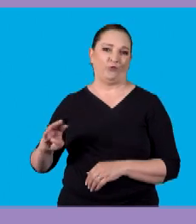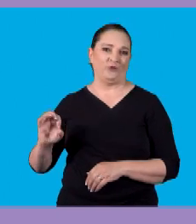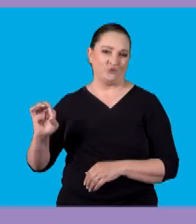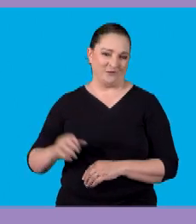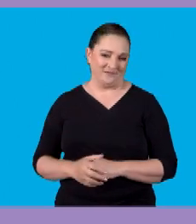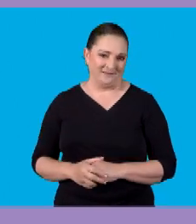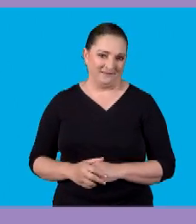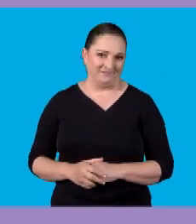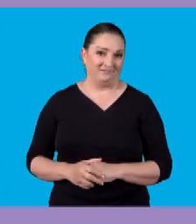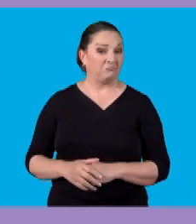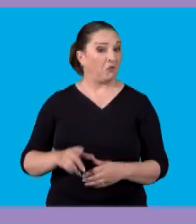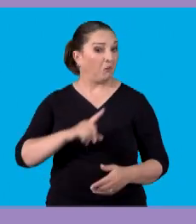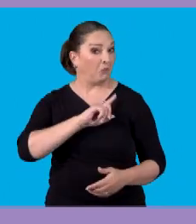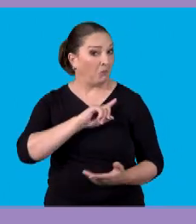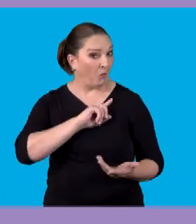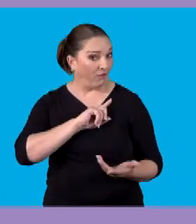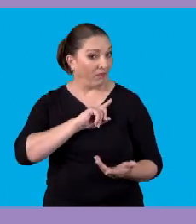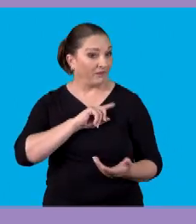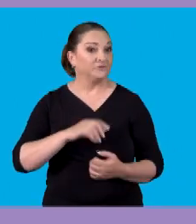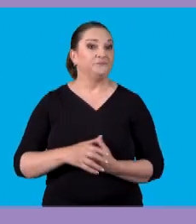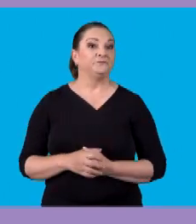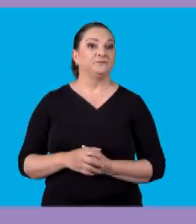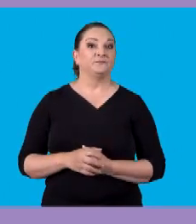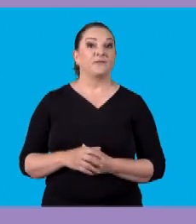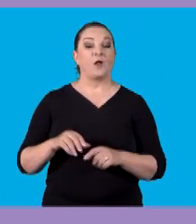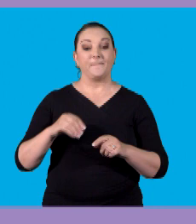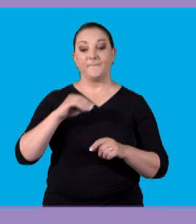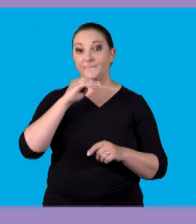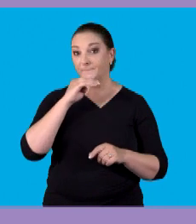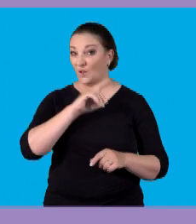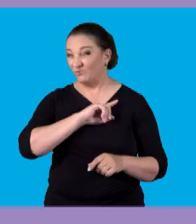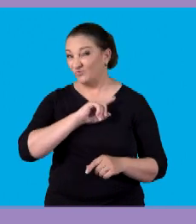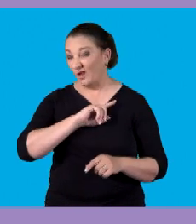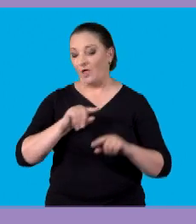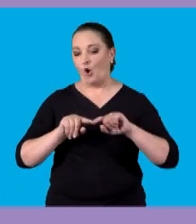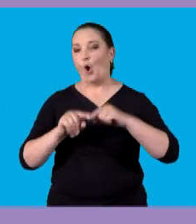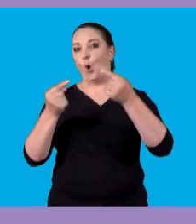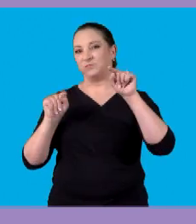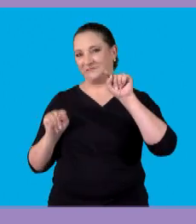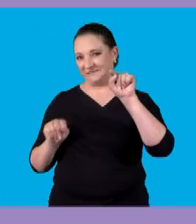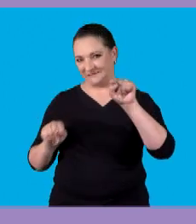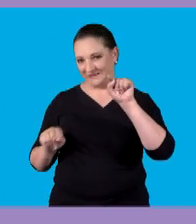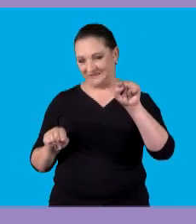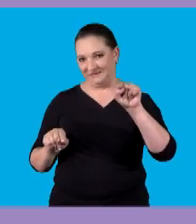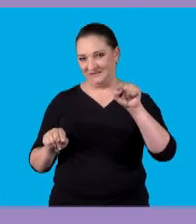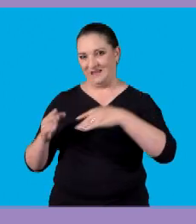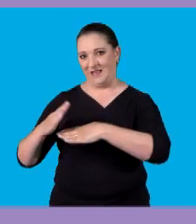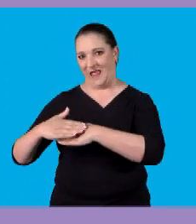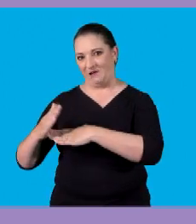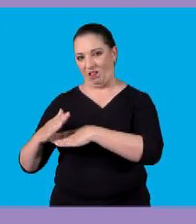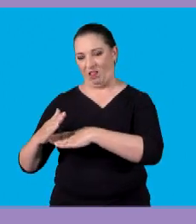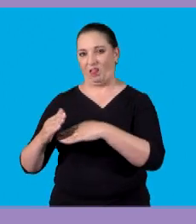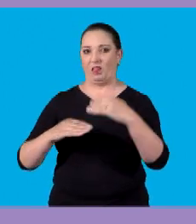124 degrees. And the reason for that would be that they are opposite angles